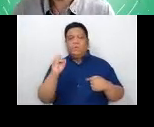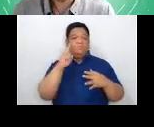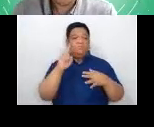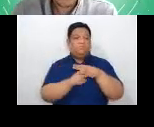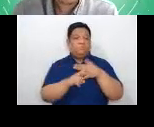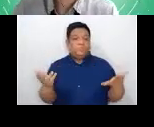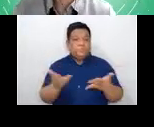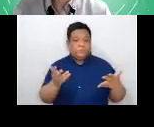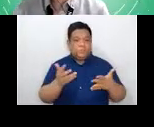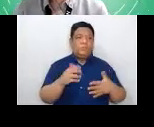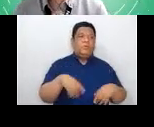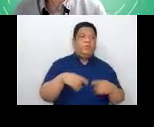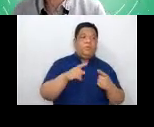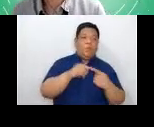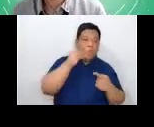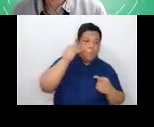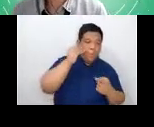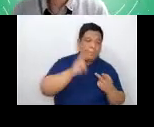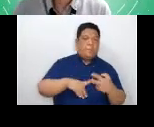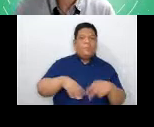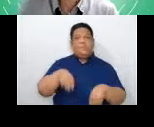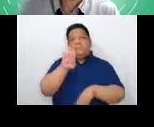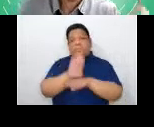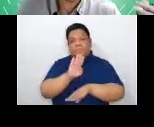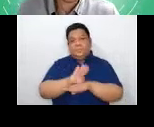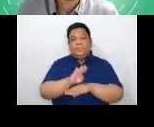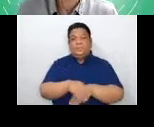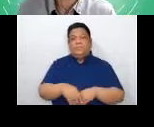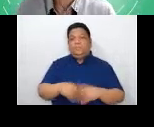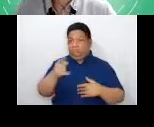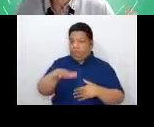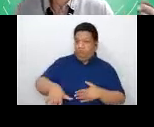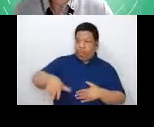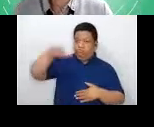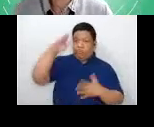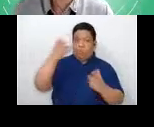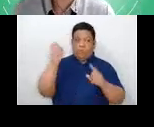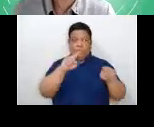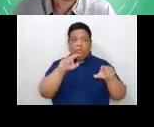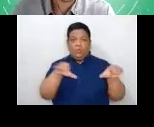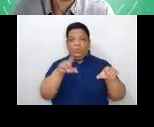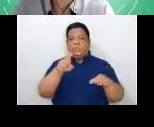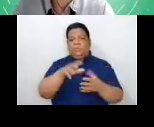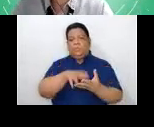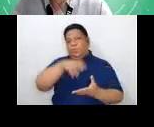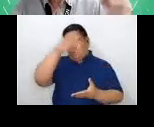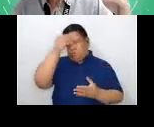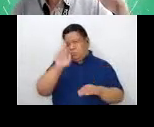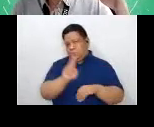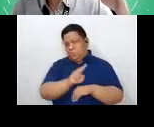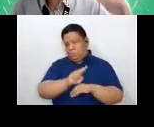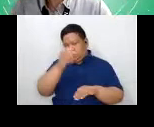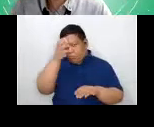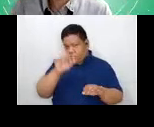our homes, it's showing up in our businesses. If you were growing up and you wanted to work somewhere, you would have to learn how to use a computer, for example.